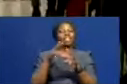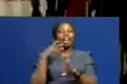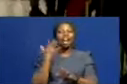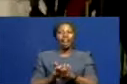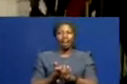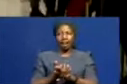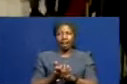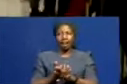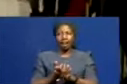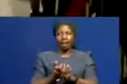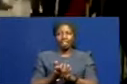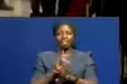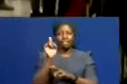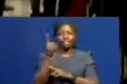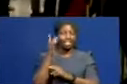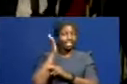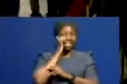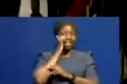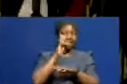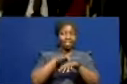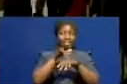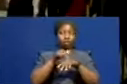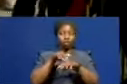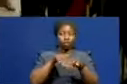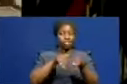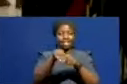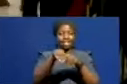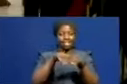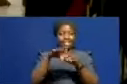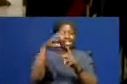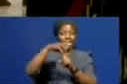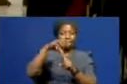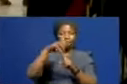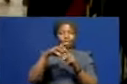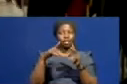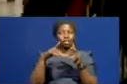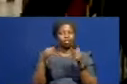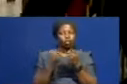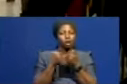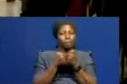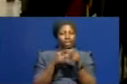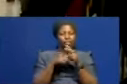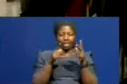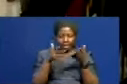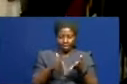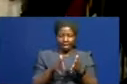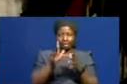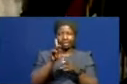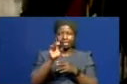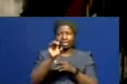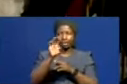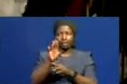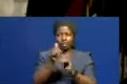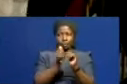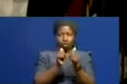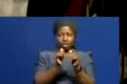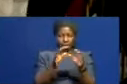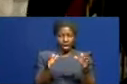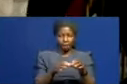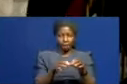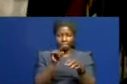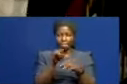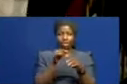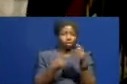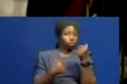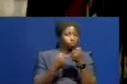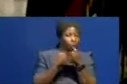difficult. The first Deaf National Chess Championship tournament has kicked off here at the KCB Sports Club. This